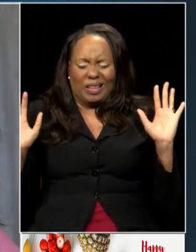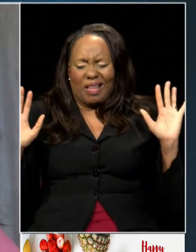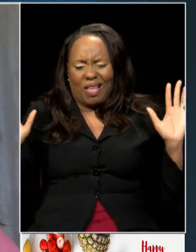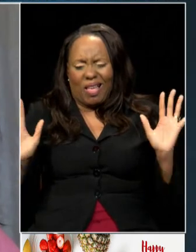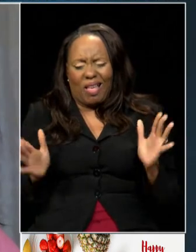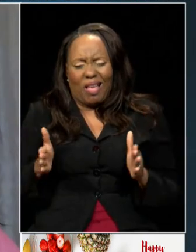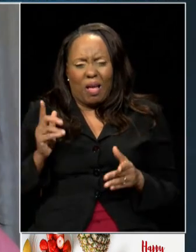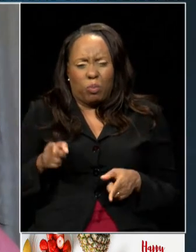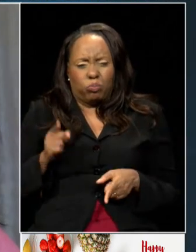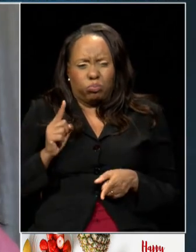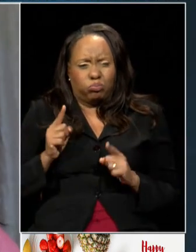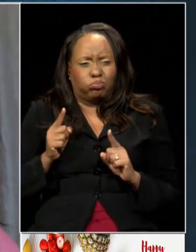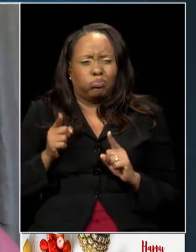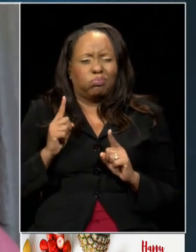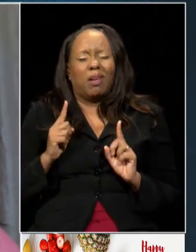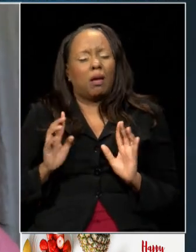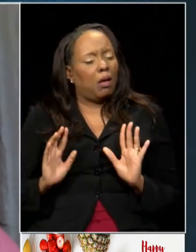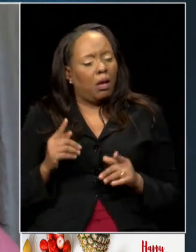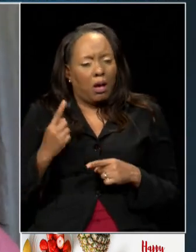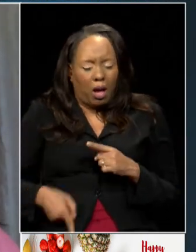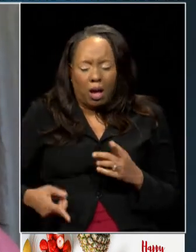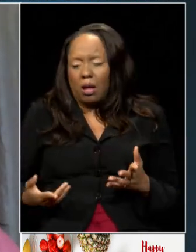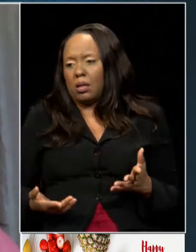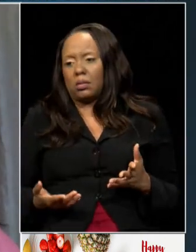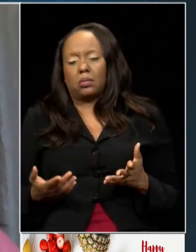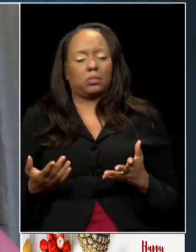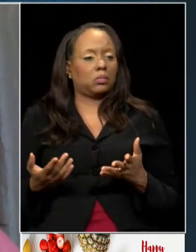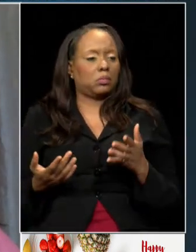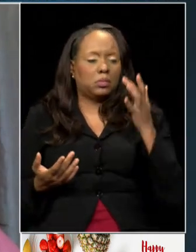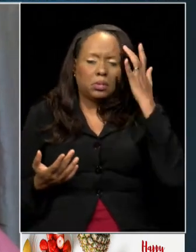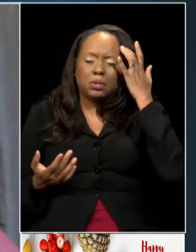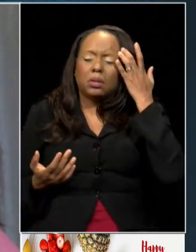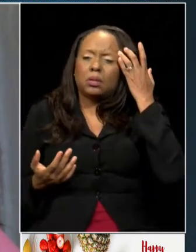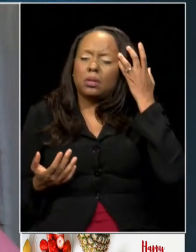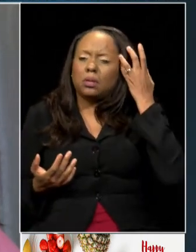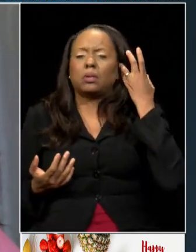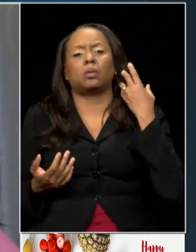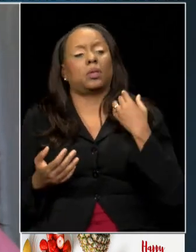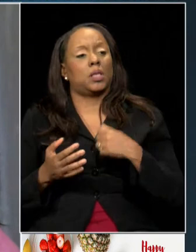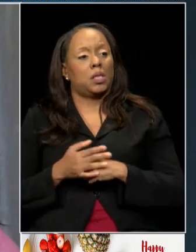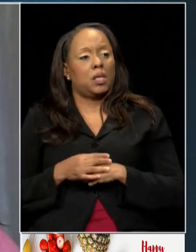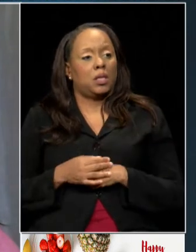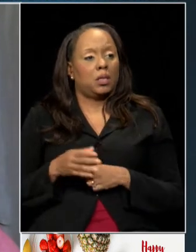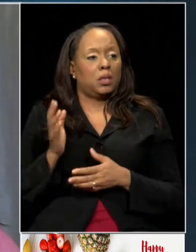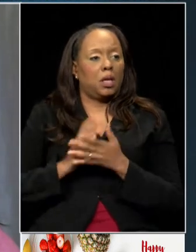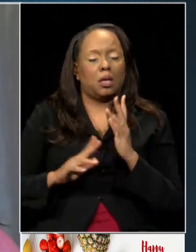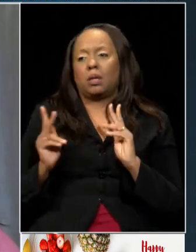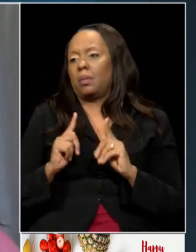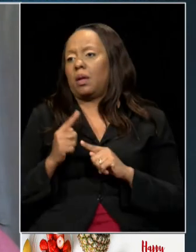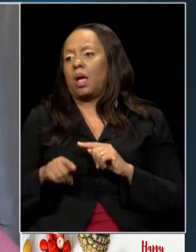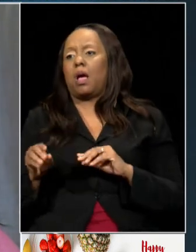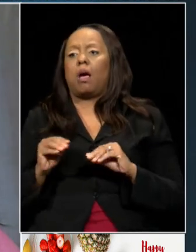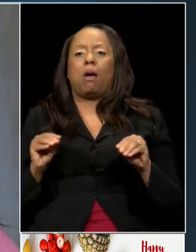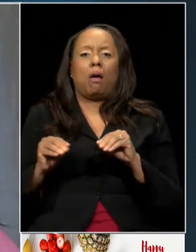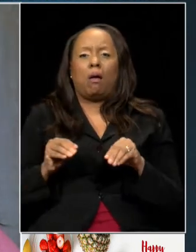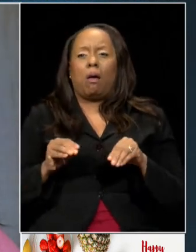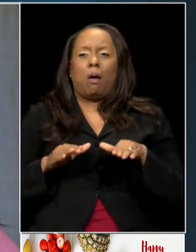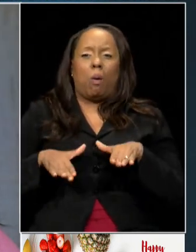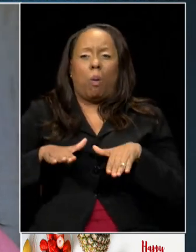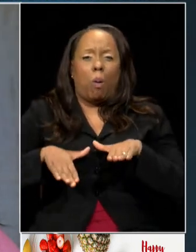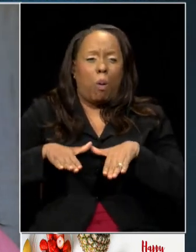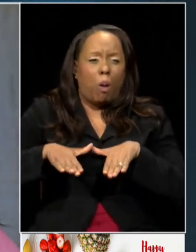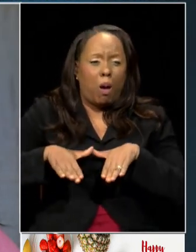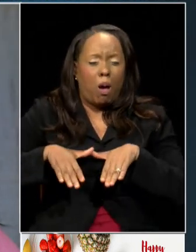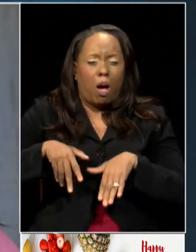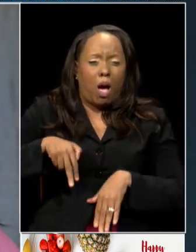have compounded situations. It may be difficult for them to move around. Mobility may be an issue. So I